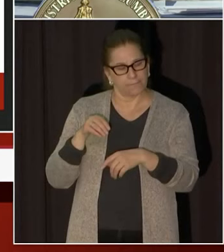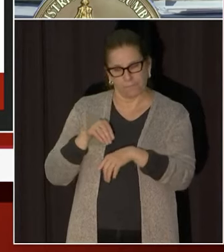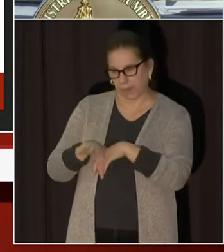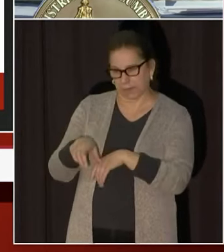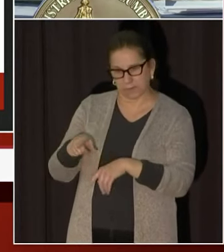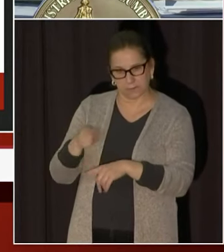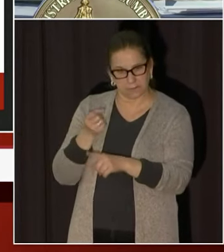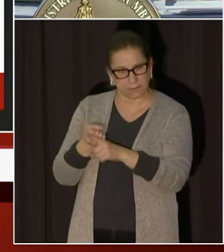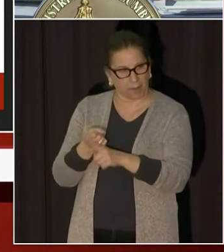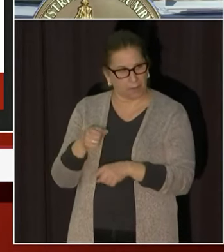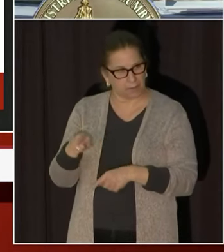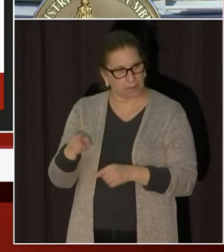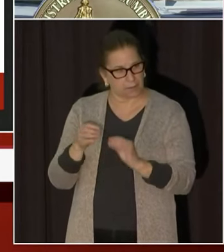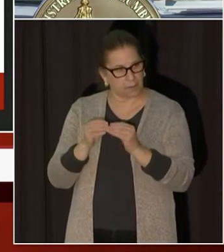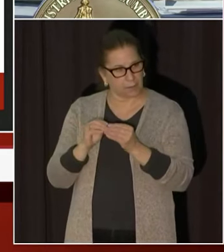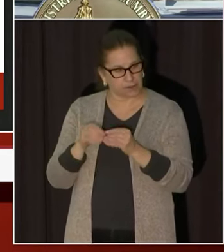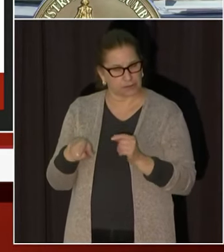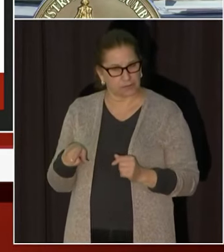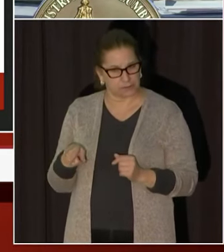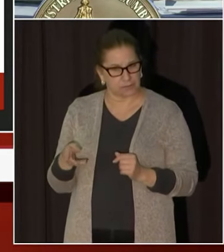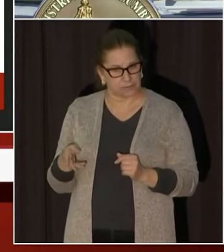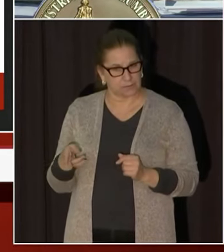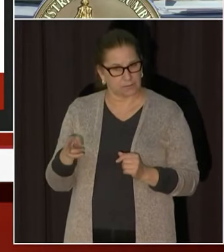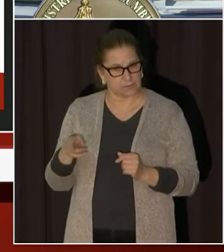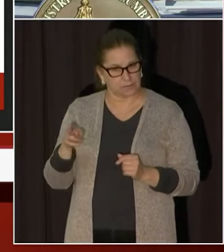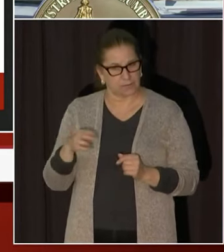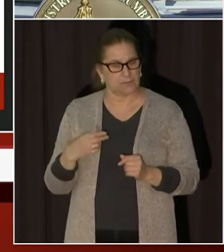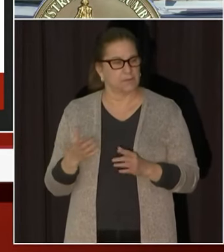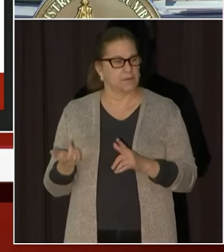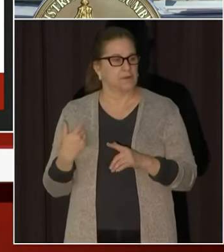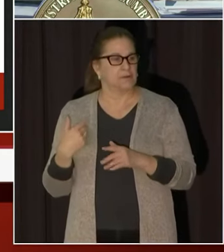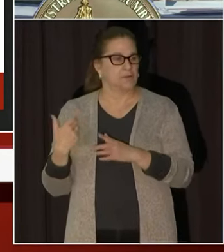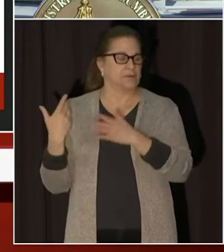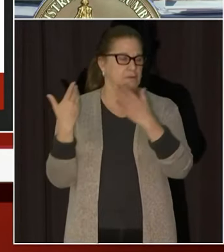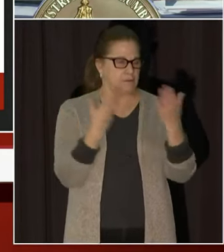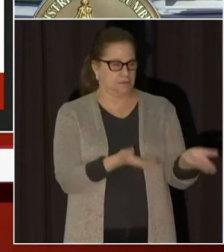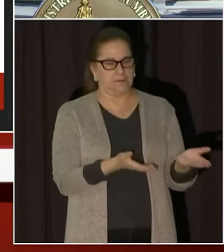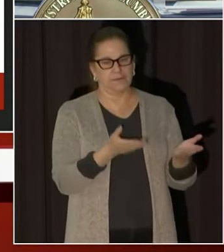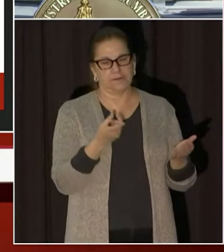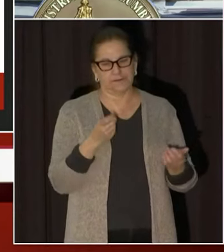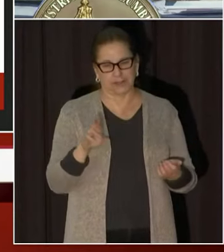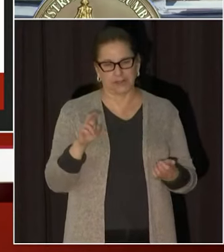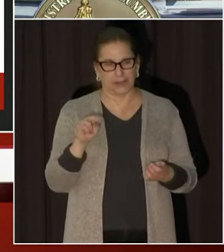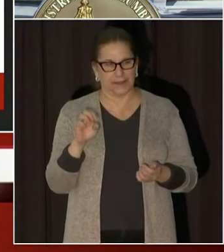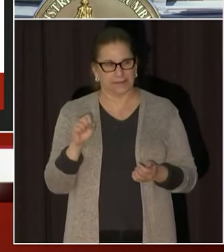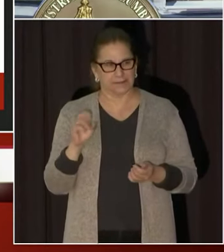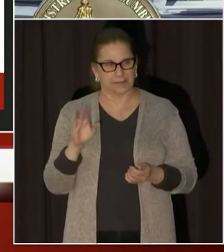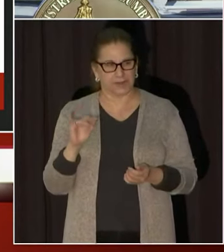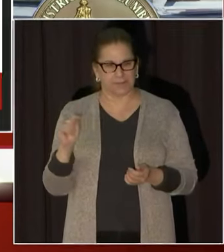Dr. Nesbitt to talk about the cases that we see.